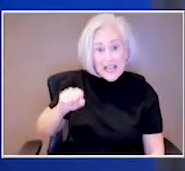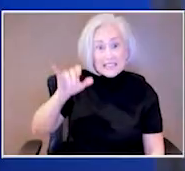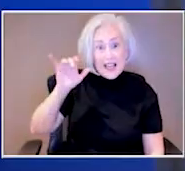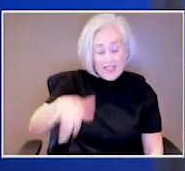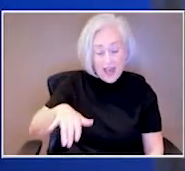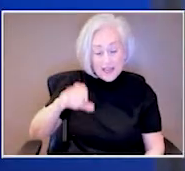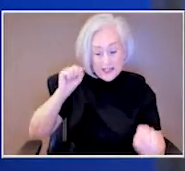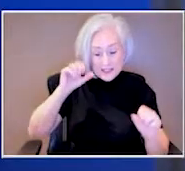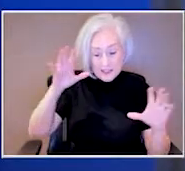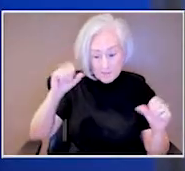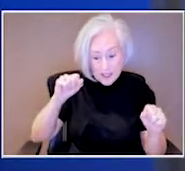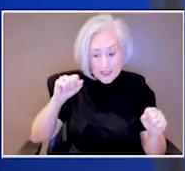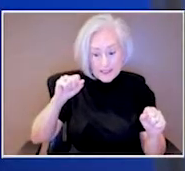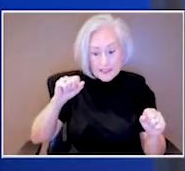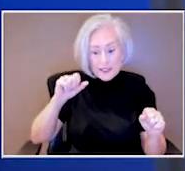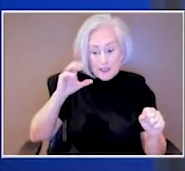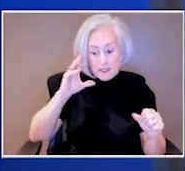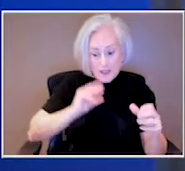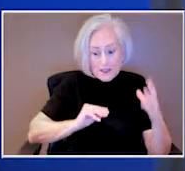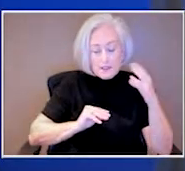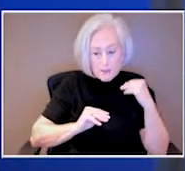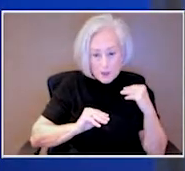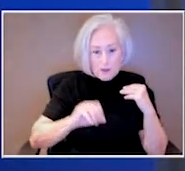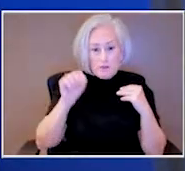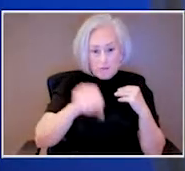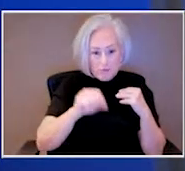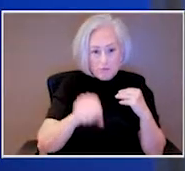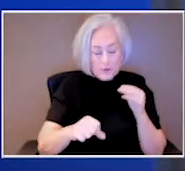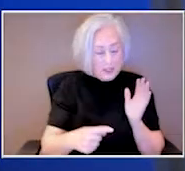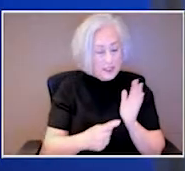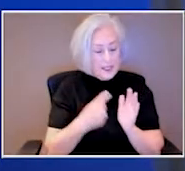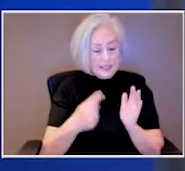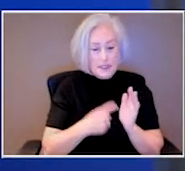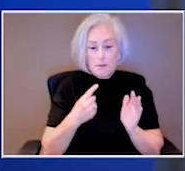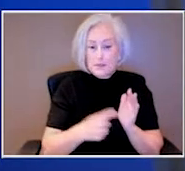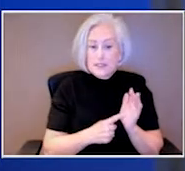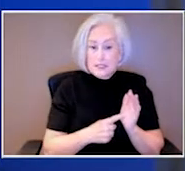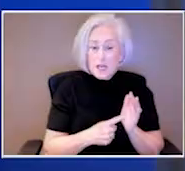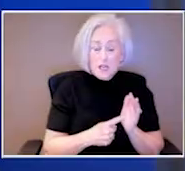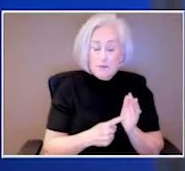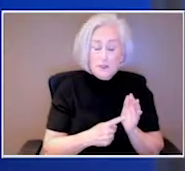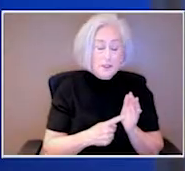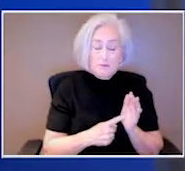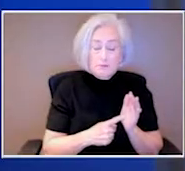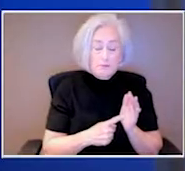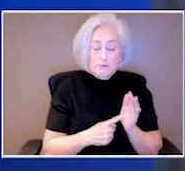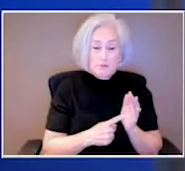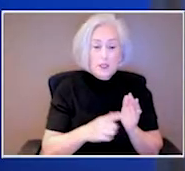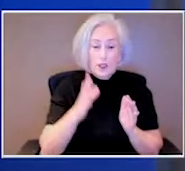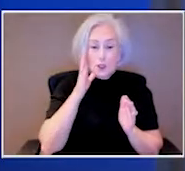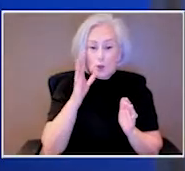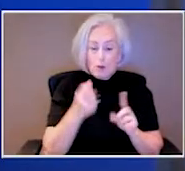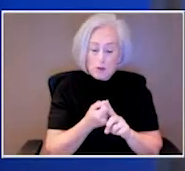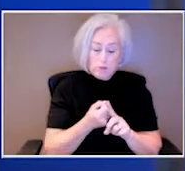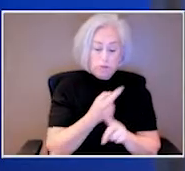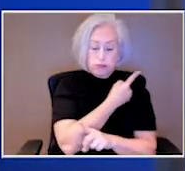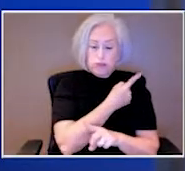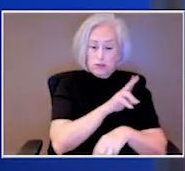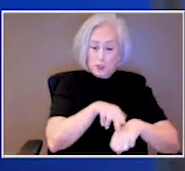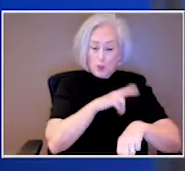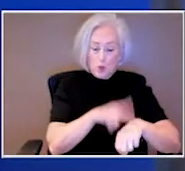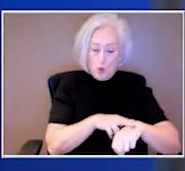go through. There are times where you're going to be a little off your normal self,